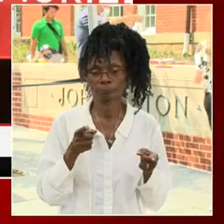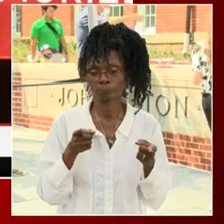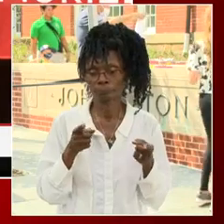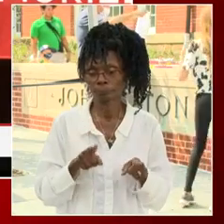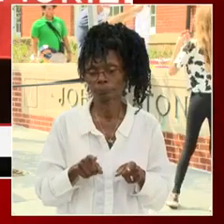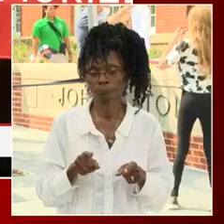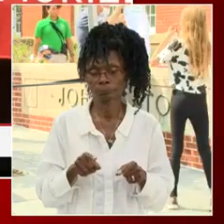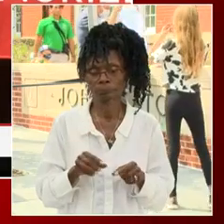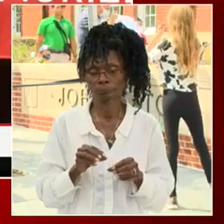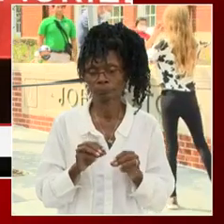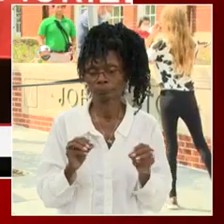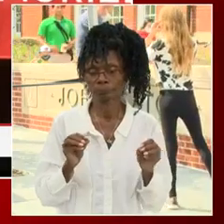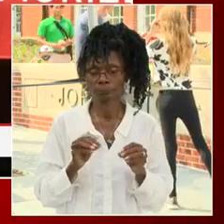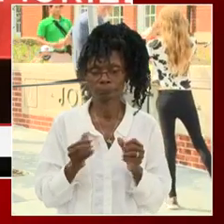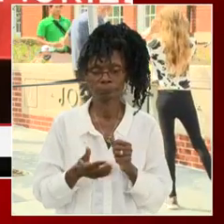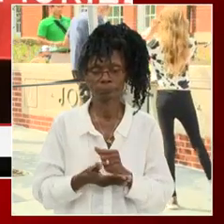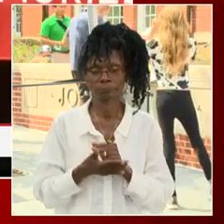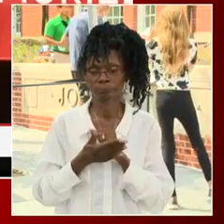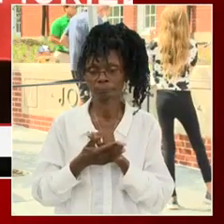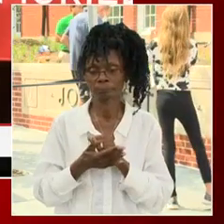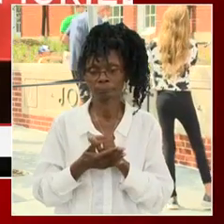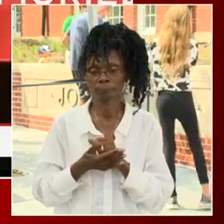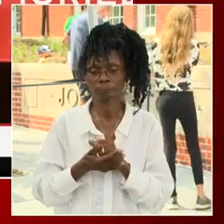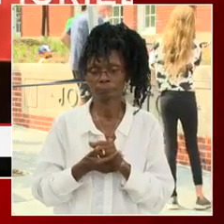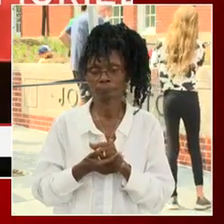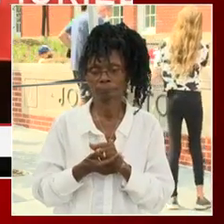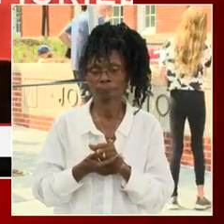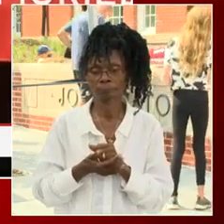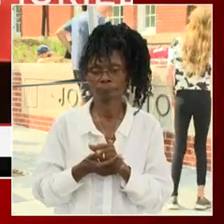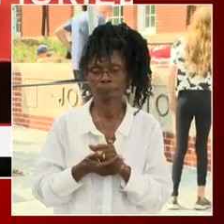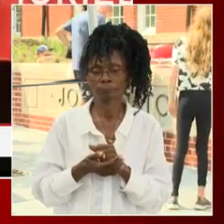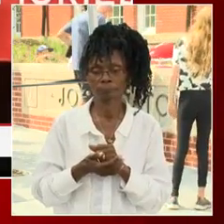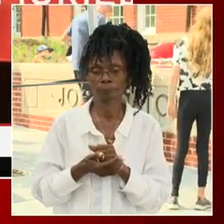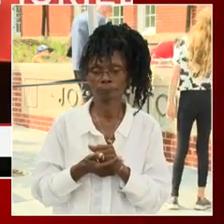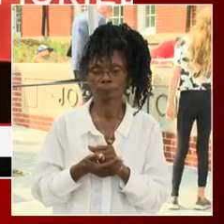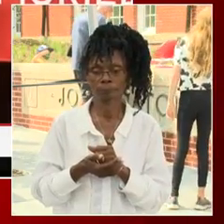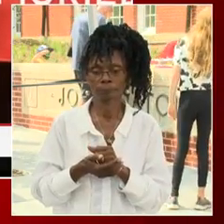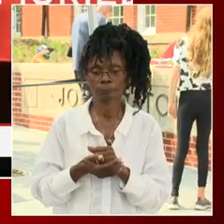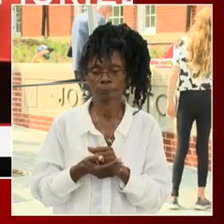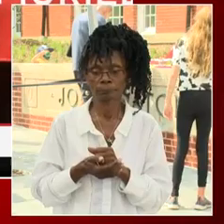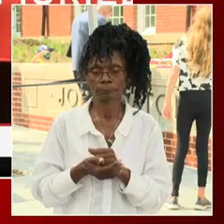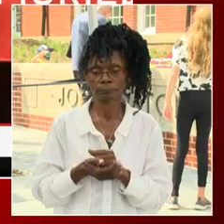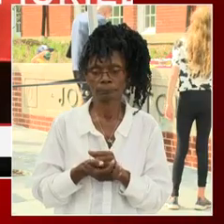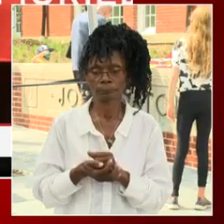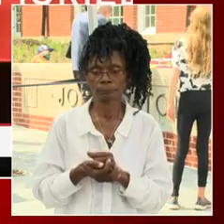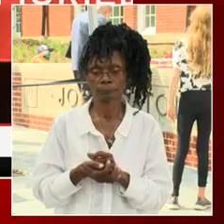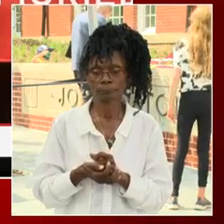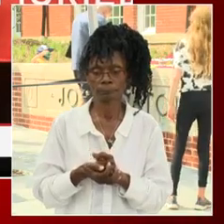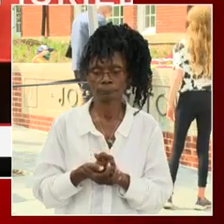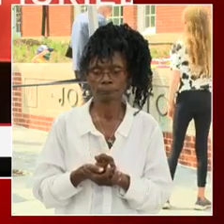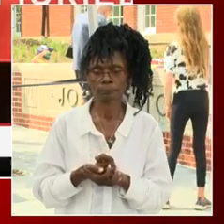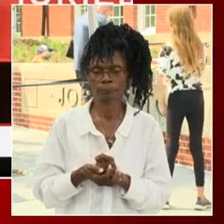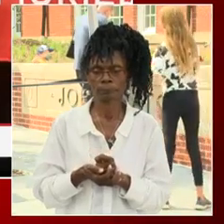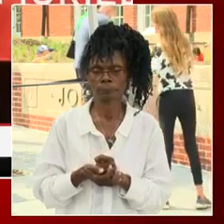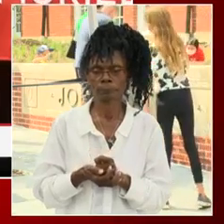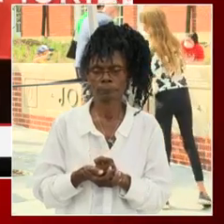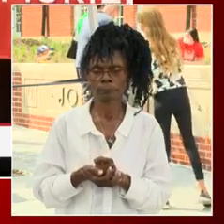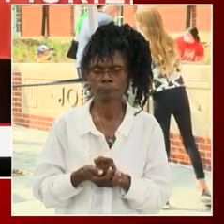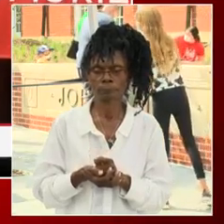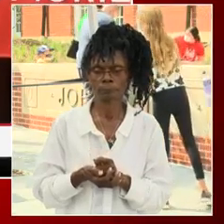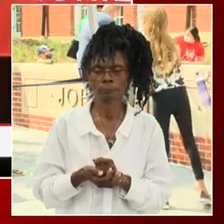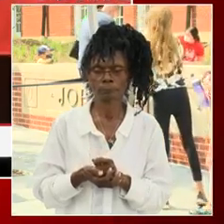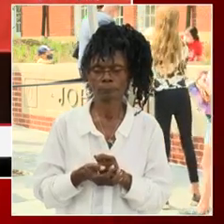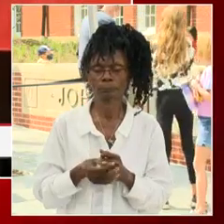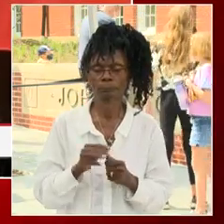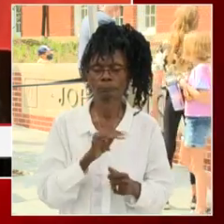direct help of the executive agencies and the mayor at the top of all of them. And of course, these things can't be